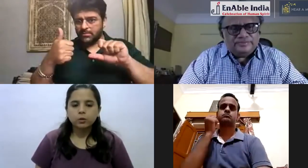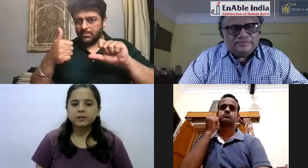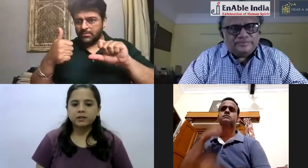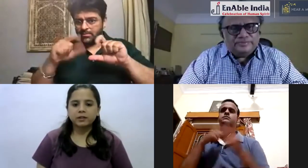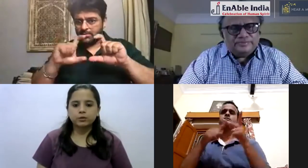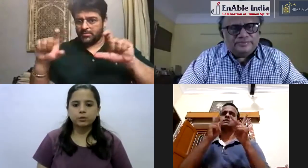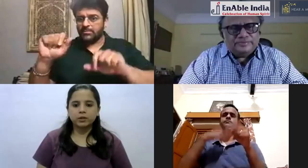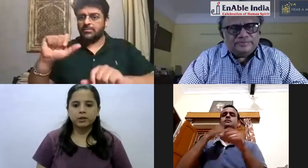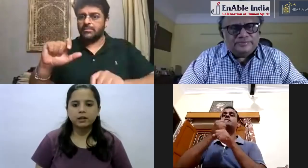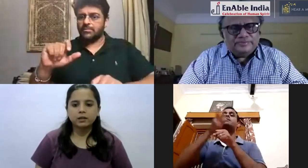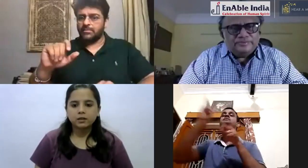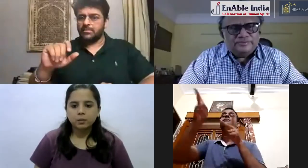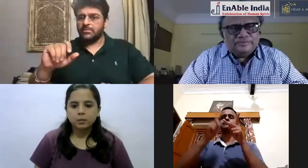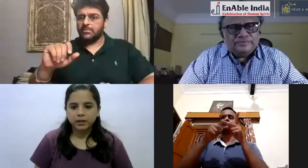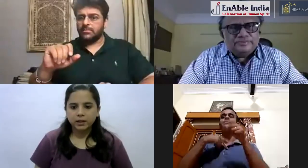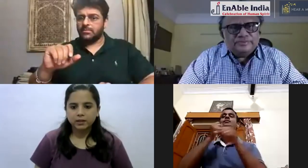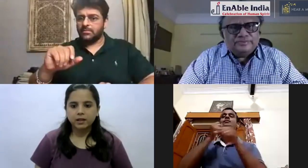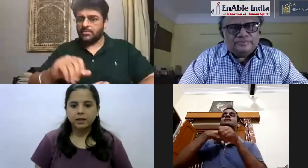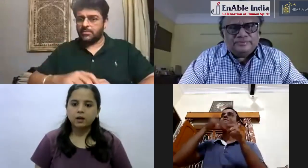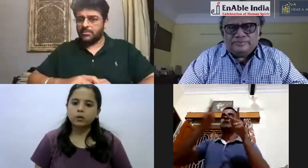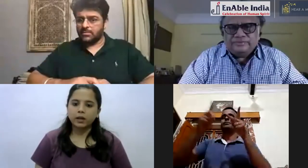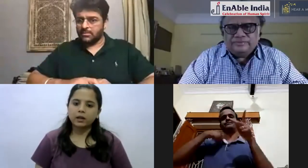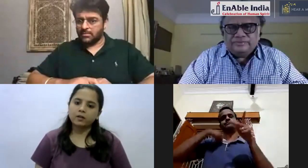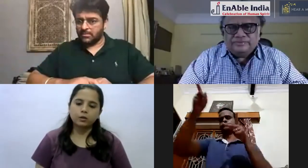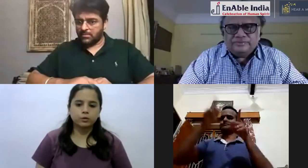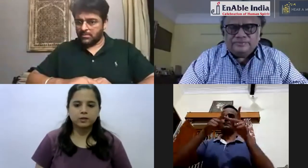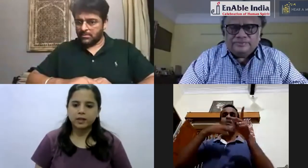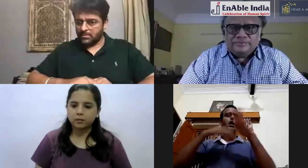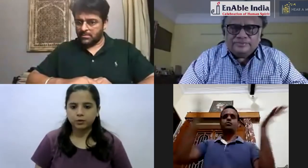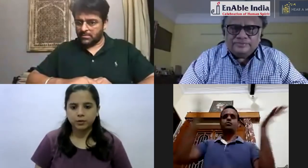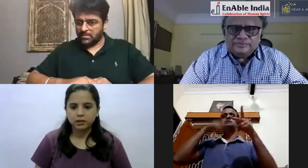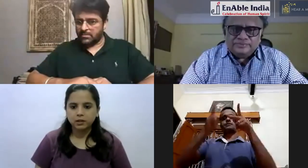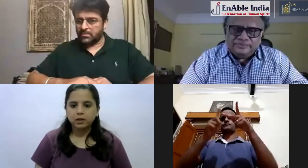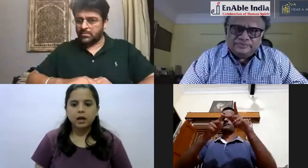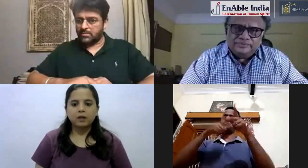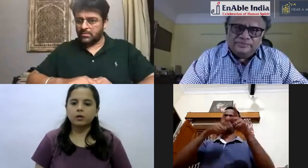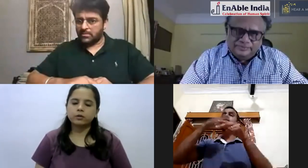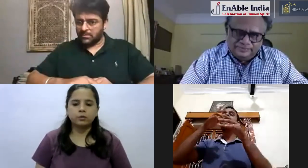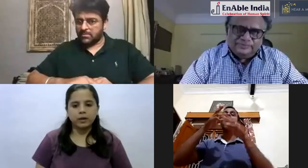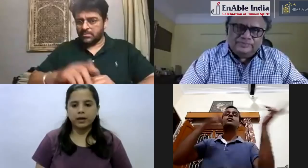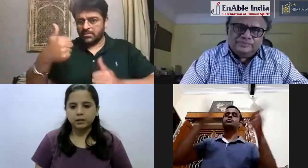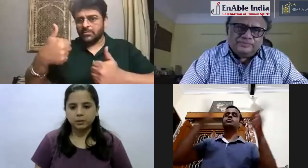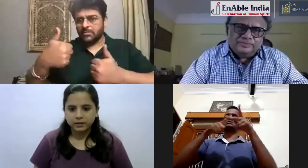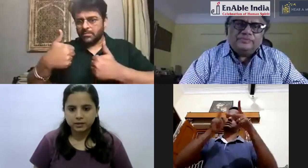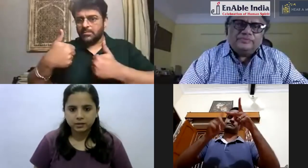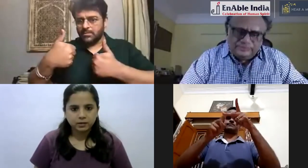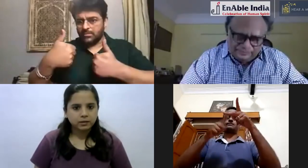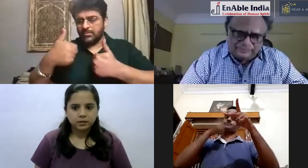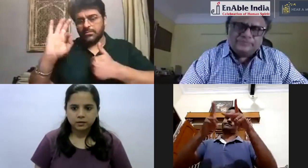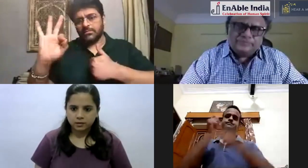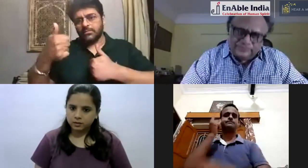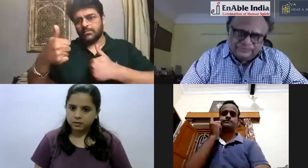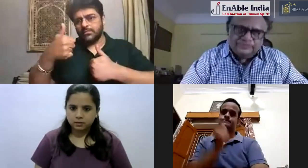I hope it's clear to you, Pratik. Pratik is saying, yeah, okay, I will go to the same hospital. I will not go any other place.